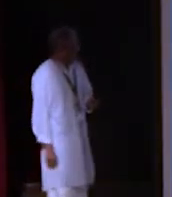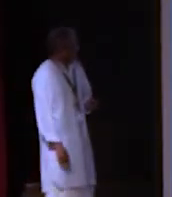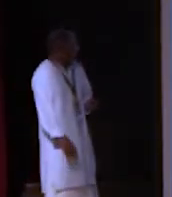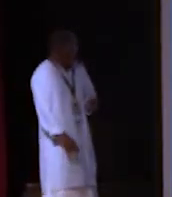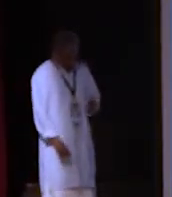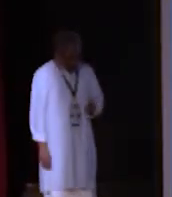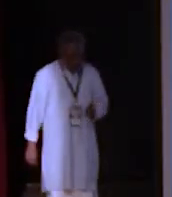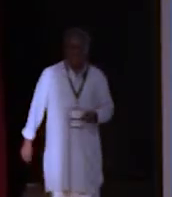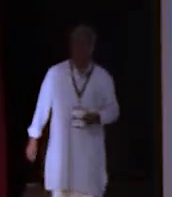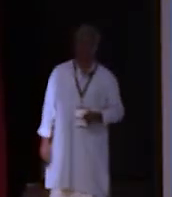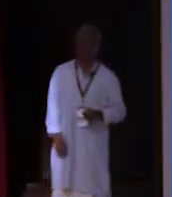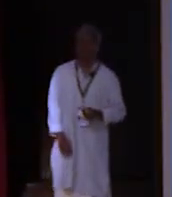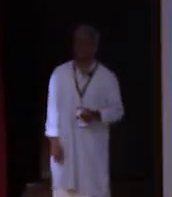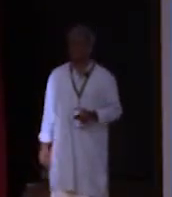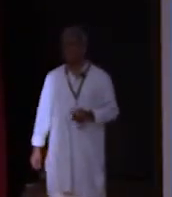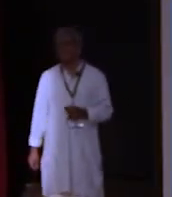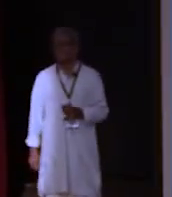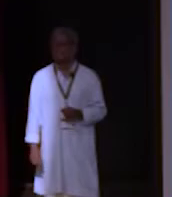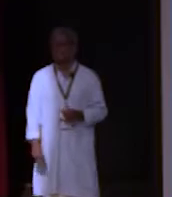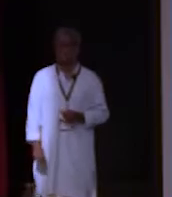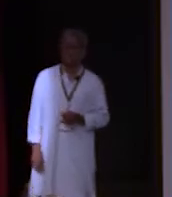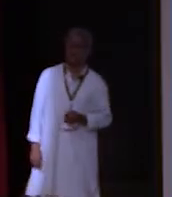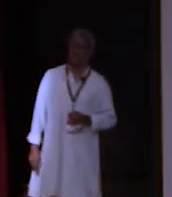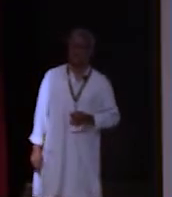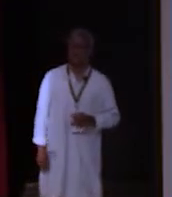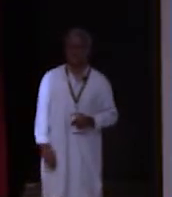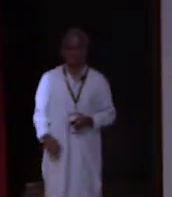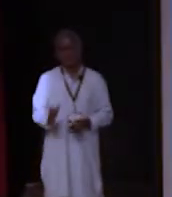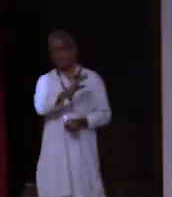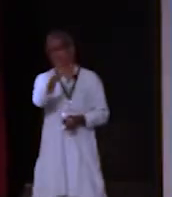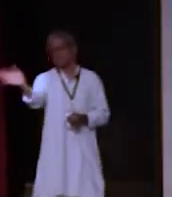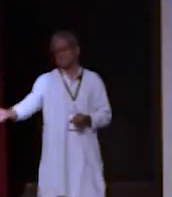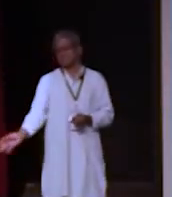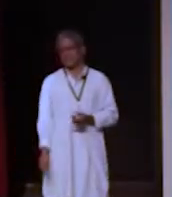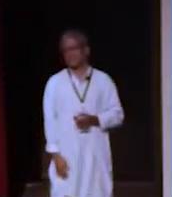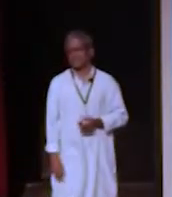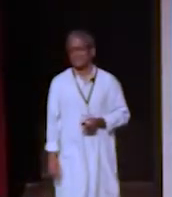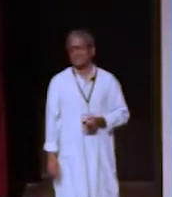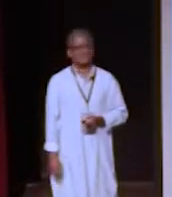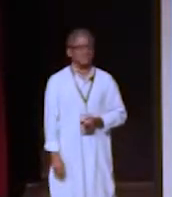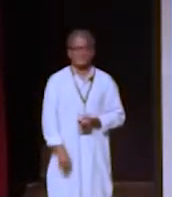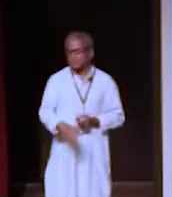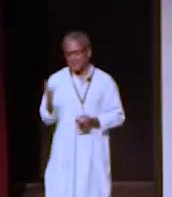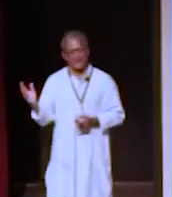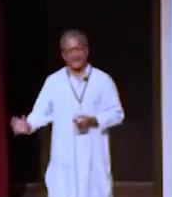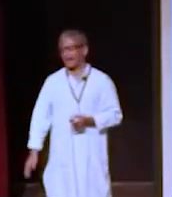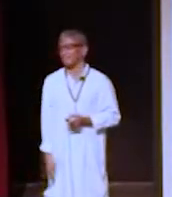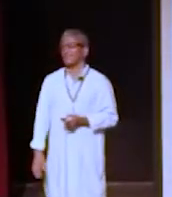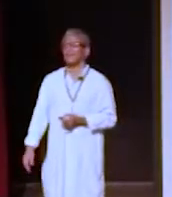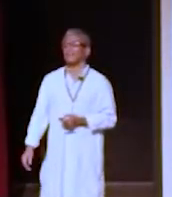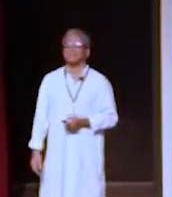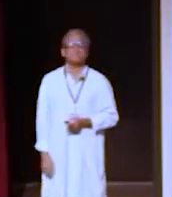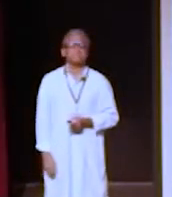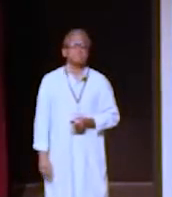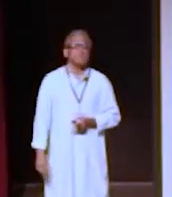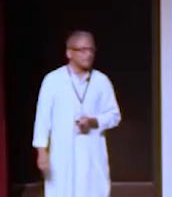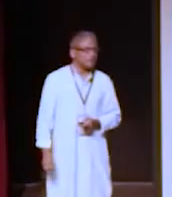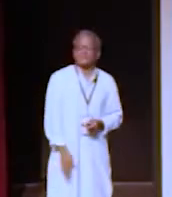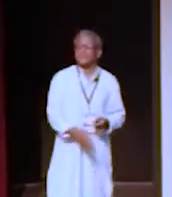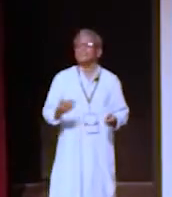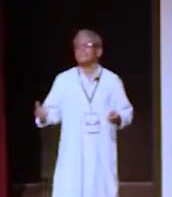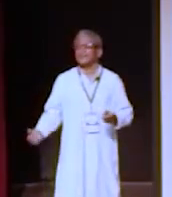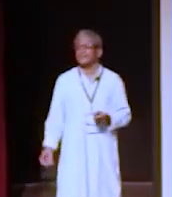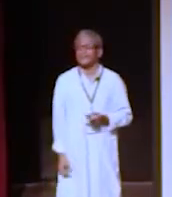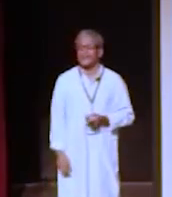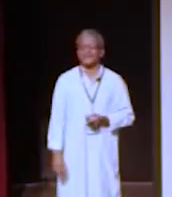Okay, so you can see deep mathematical analysis happening there with no adults in the site, right? They just play and they